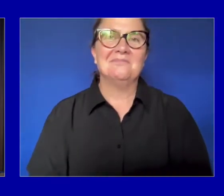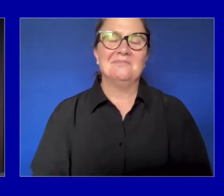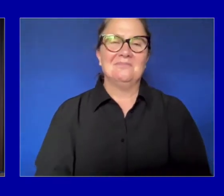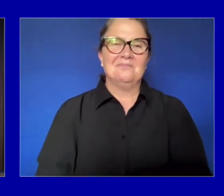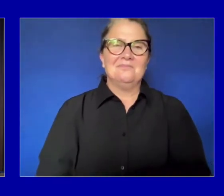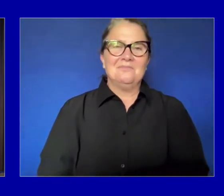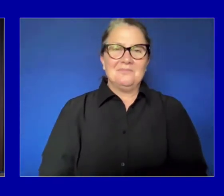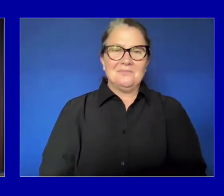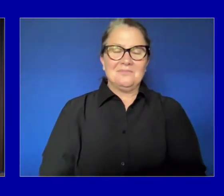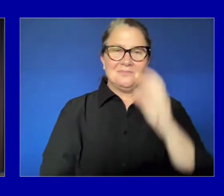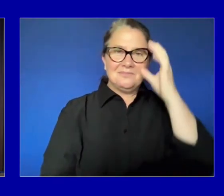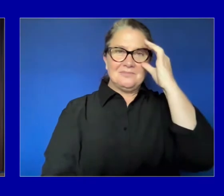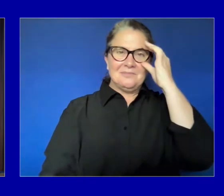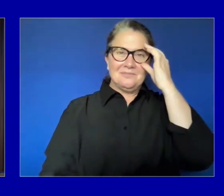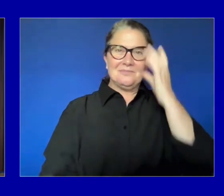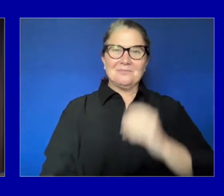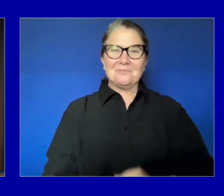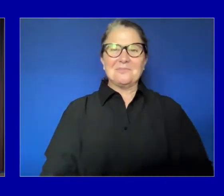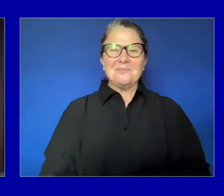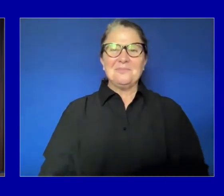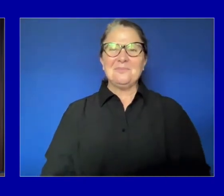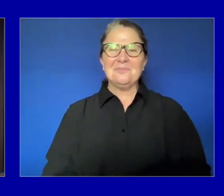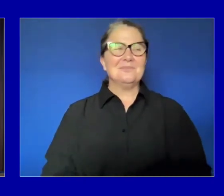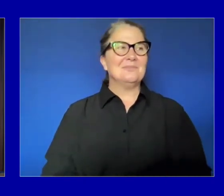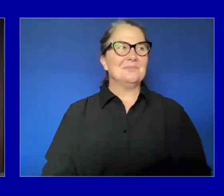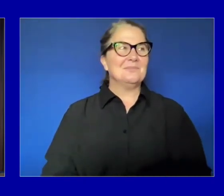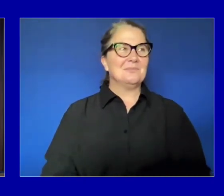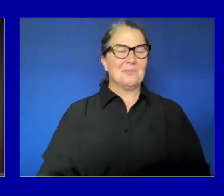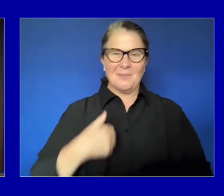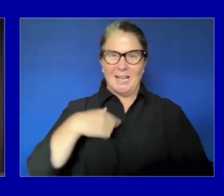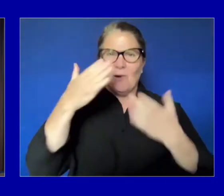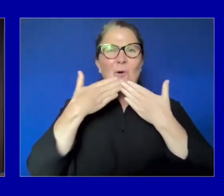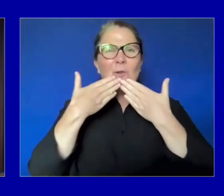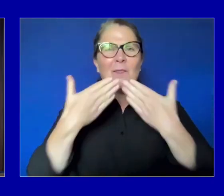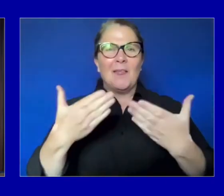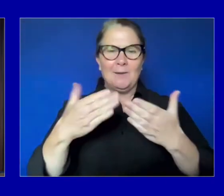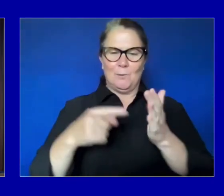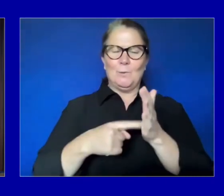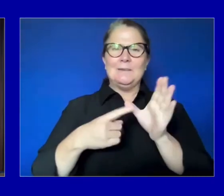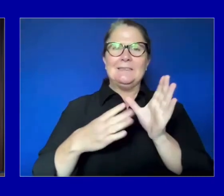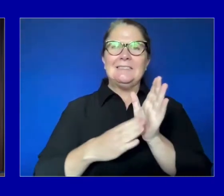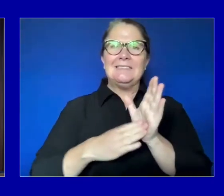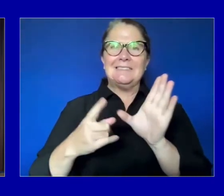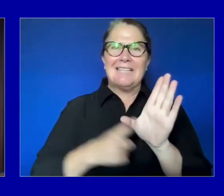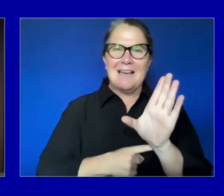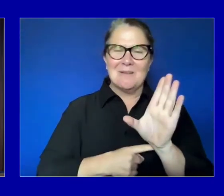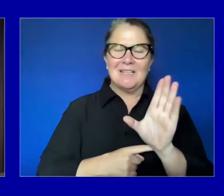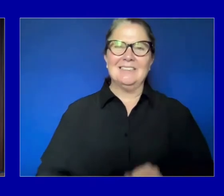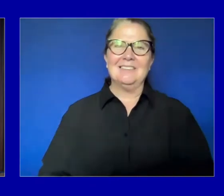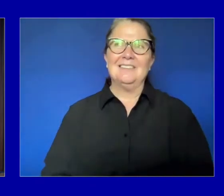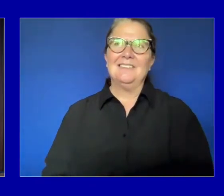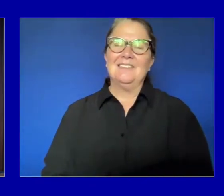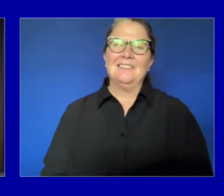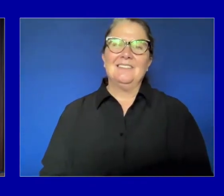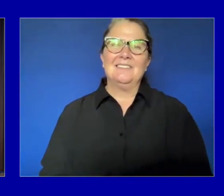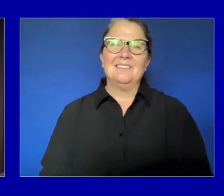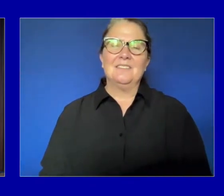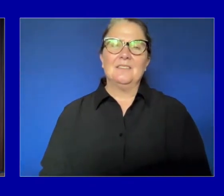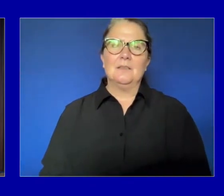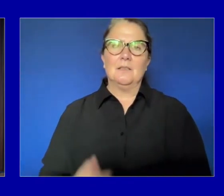Hello. Ah, here I am. Um, thank you, Tammy. And, I mean, for me, thinking about, you know,